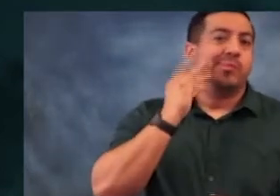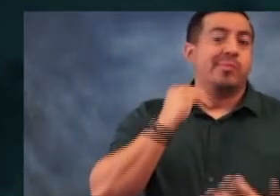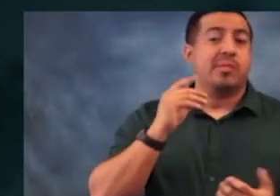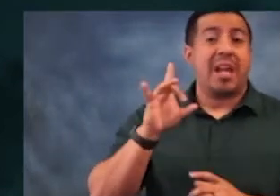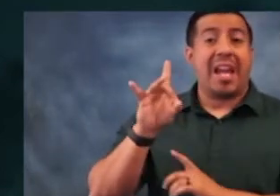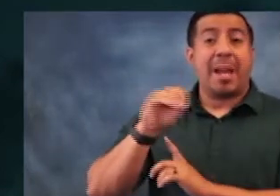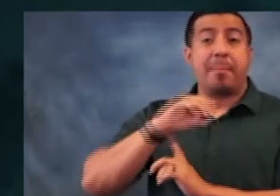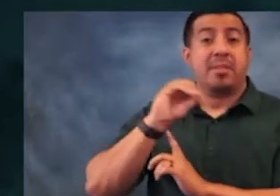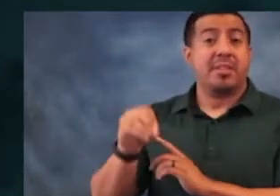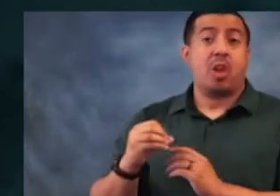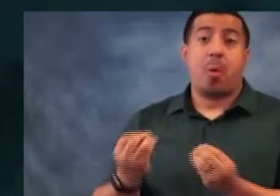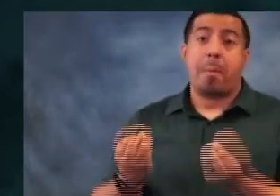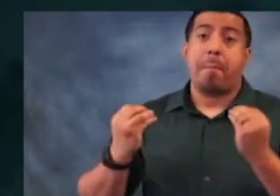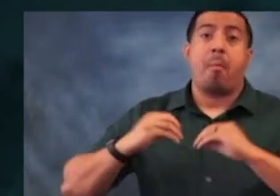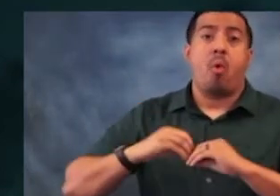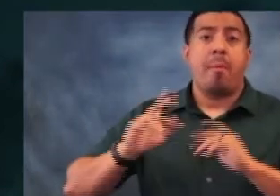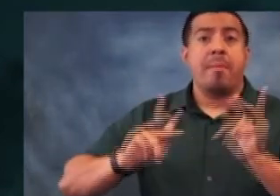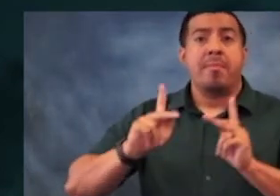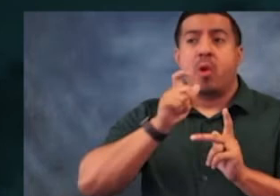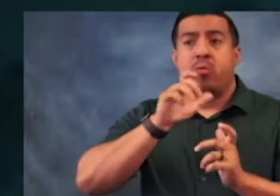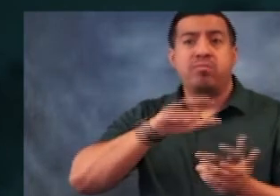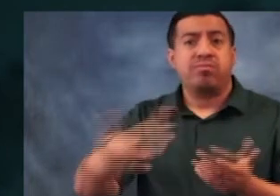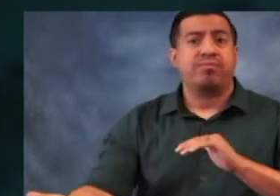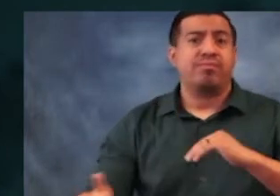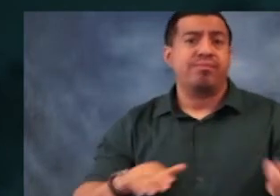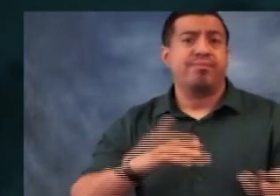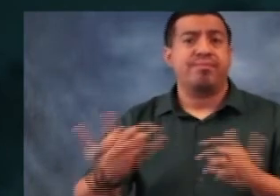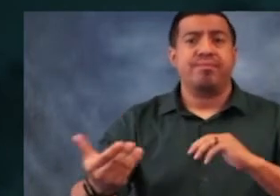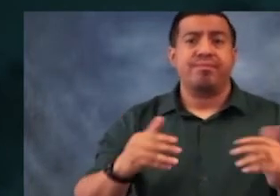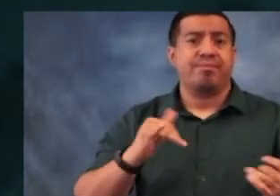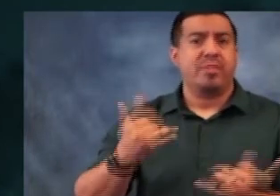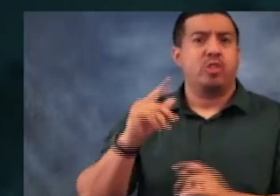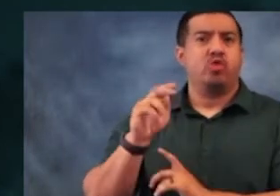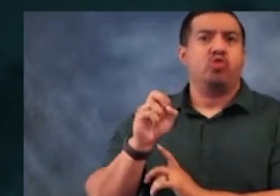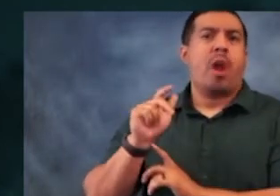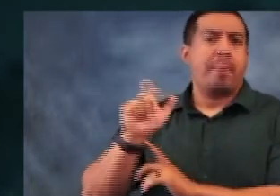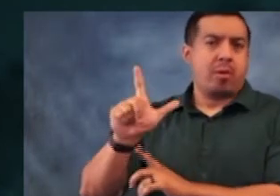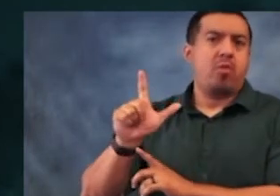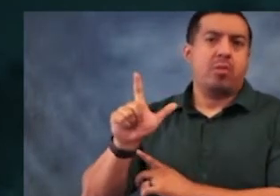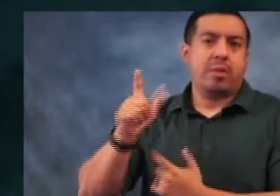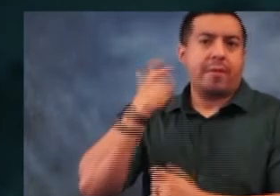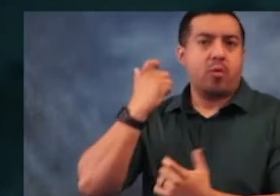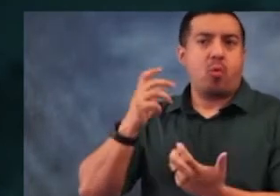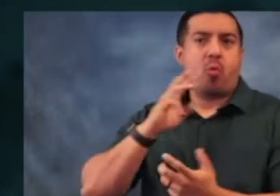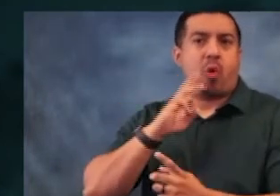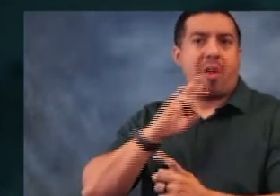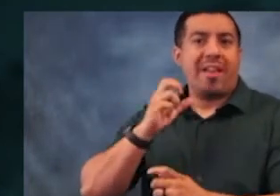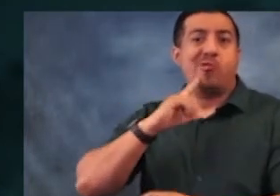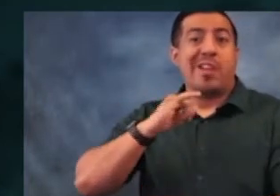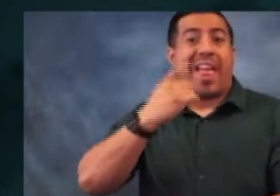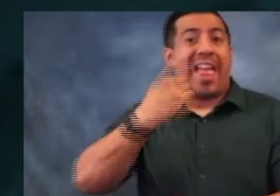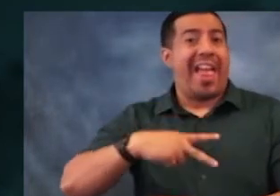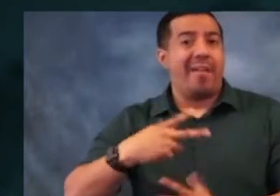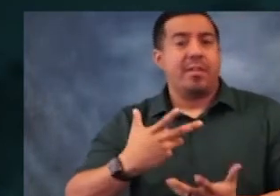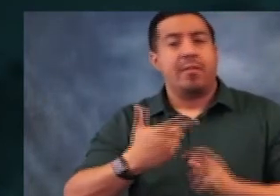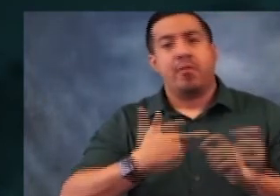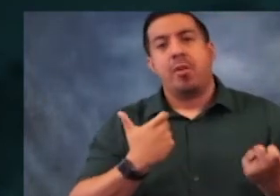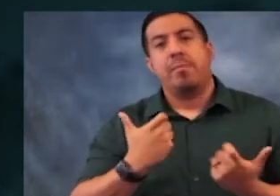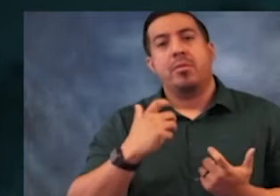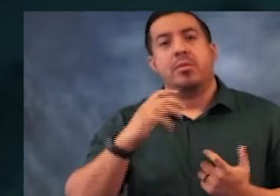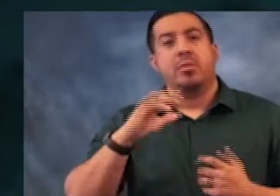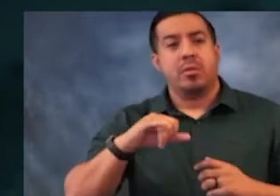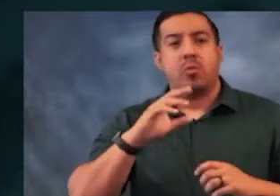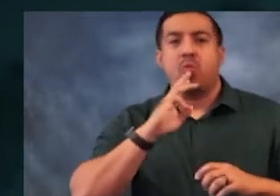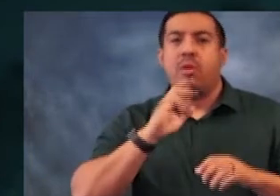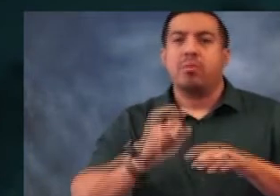past. 80% or more of the fatalities in these tropical systems historically comes from the water. Half of those